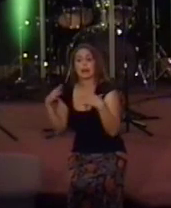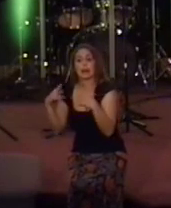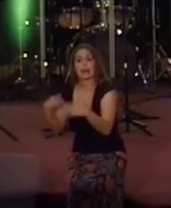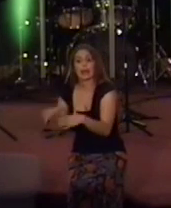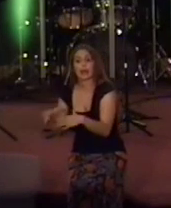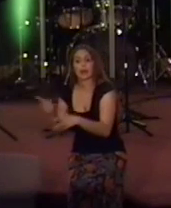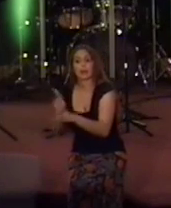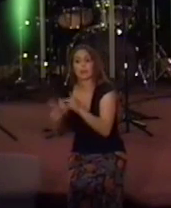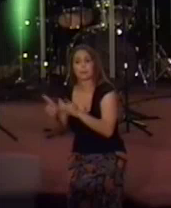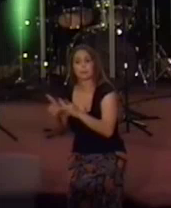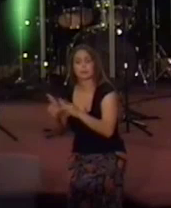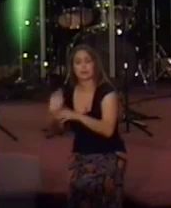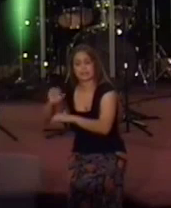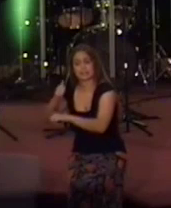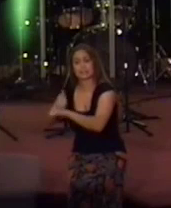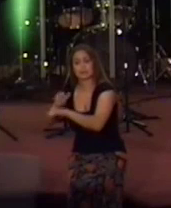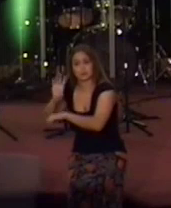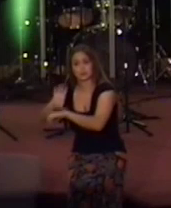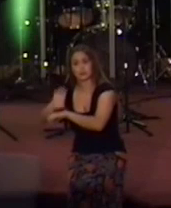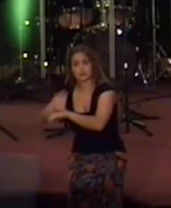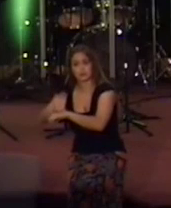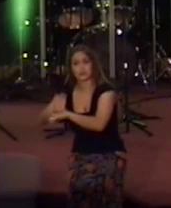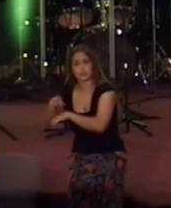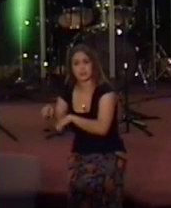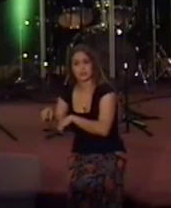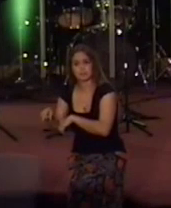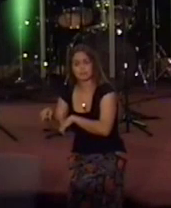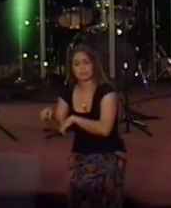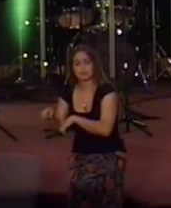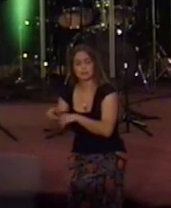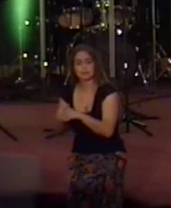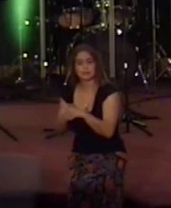they established churches. And